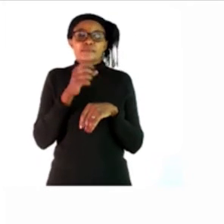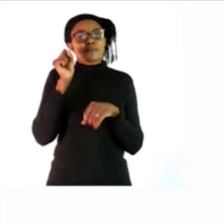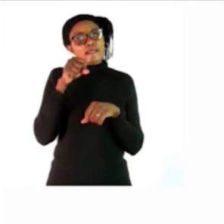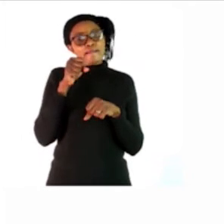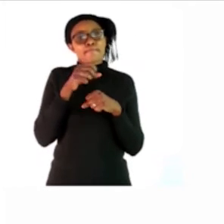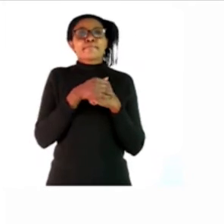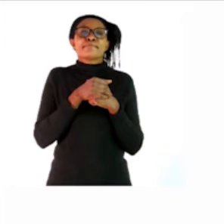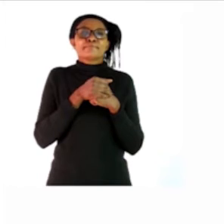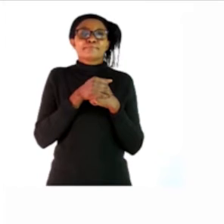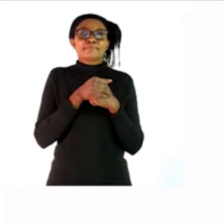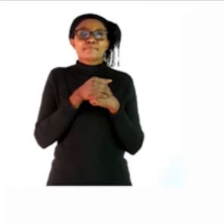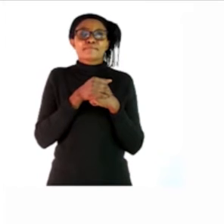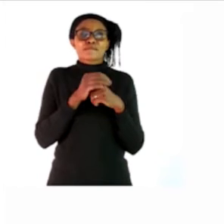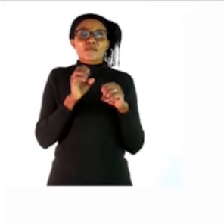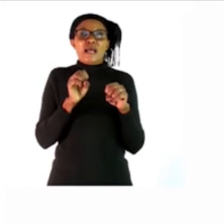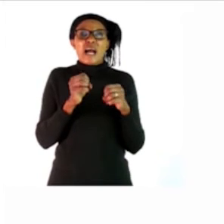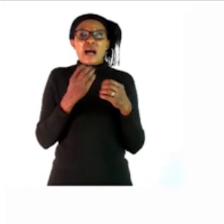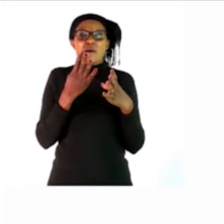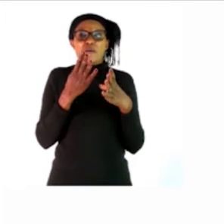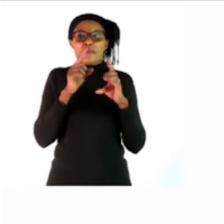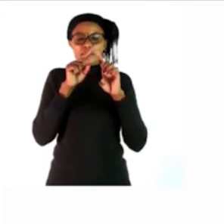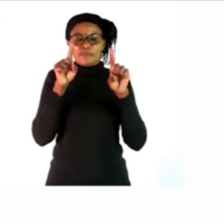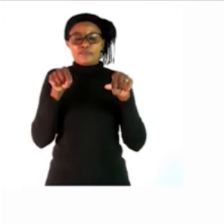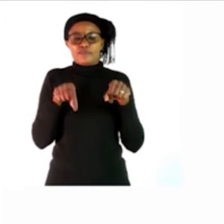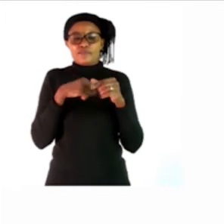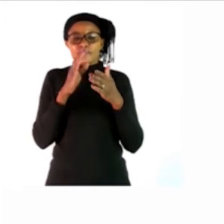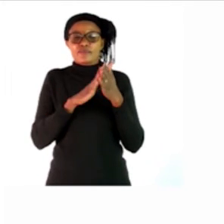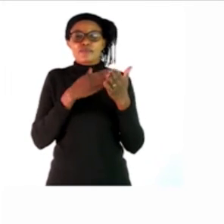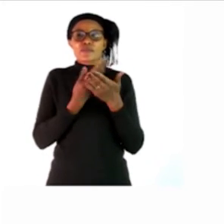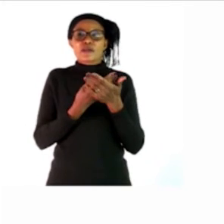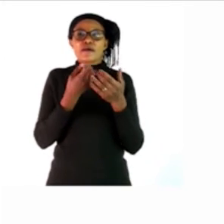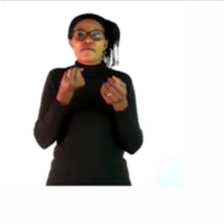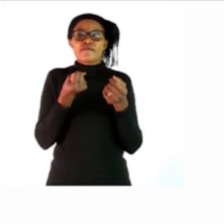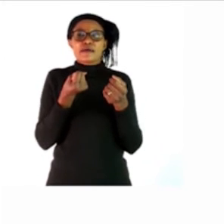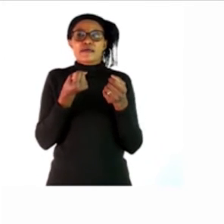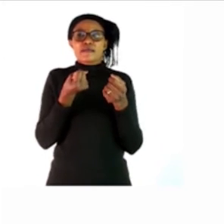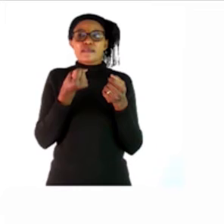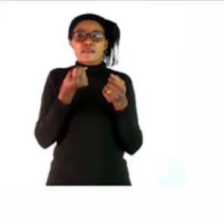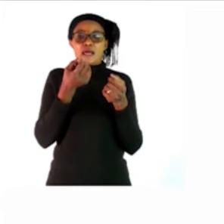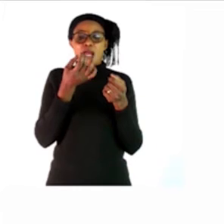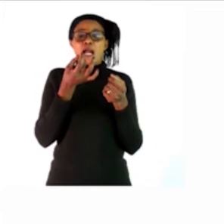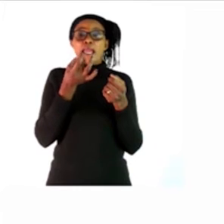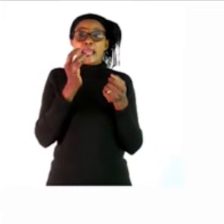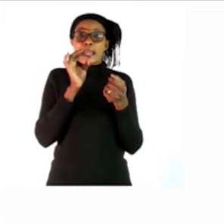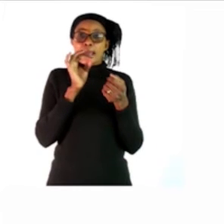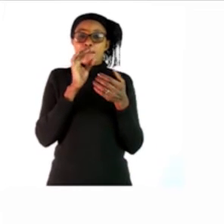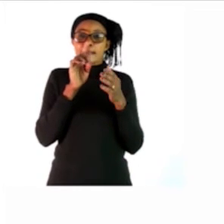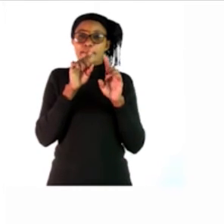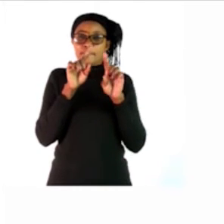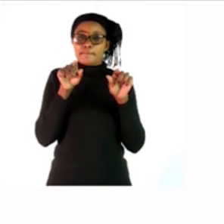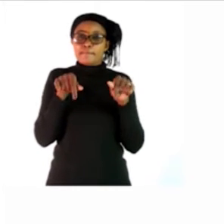Yes. And how many pictures are there? There are 8 pictures.